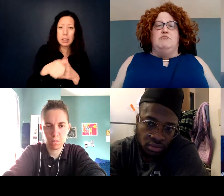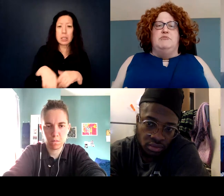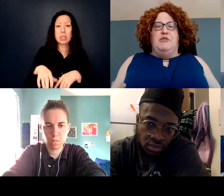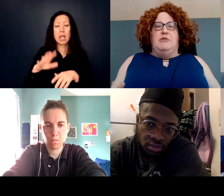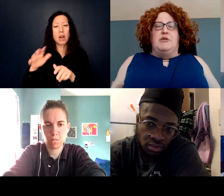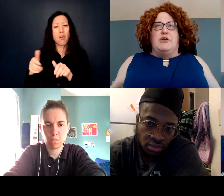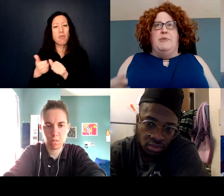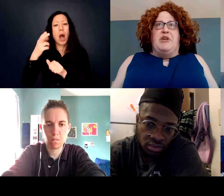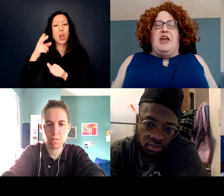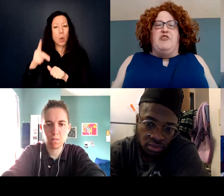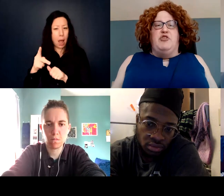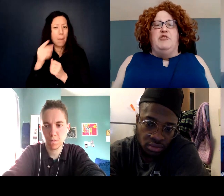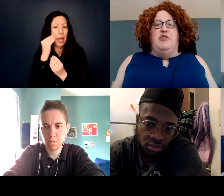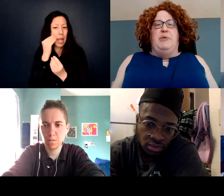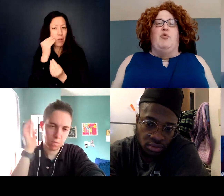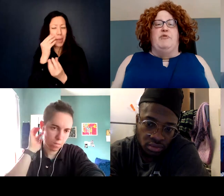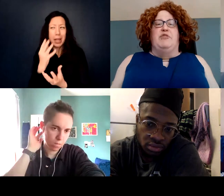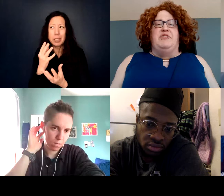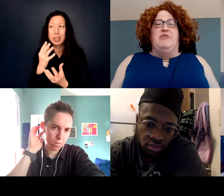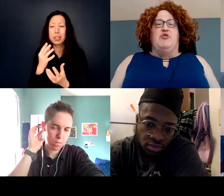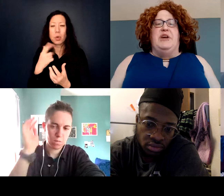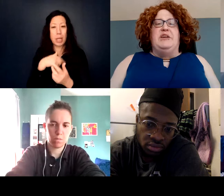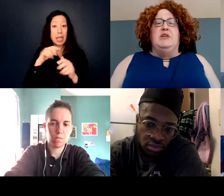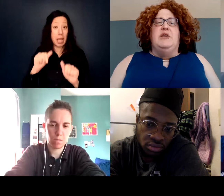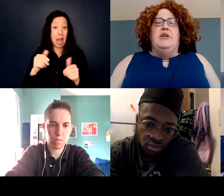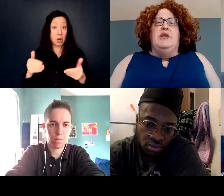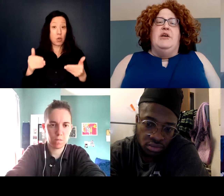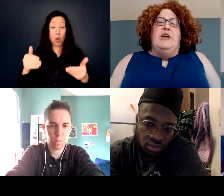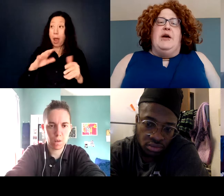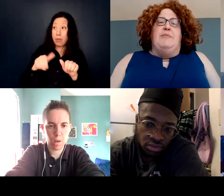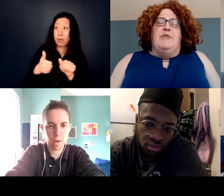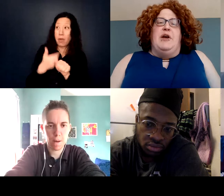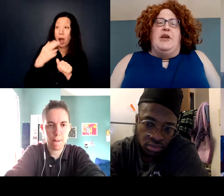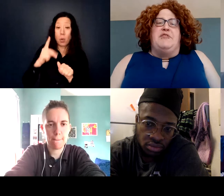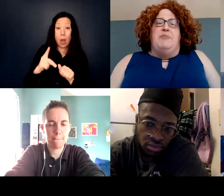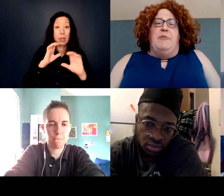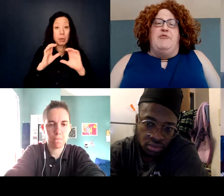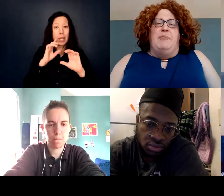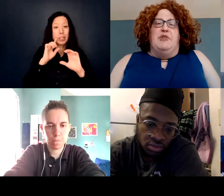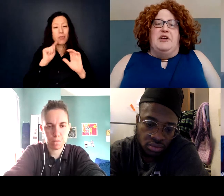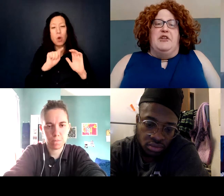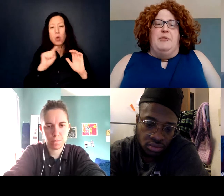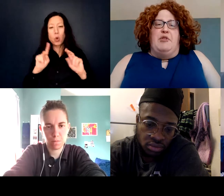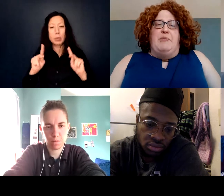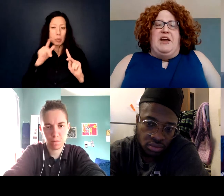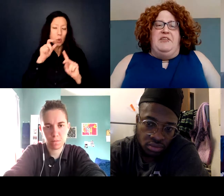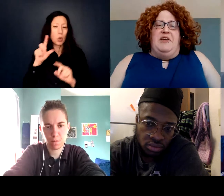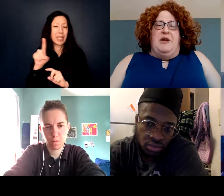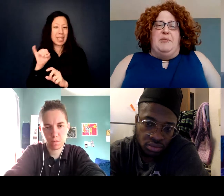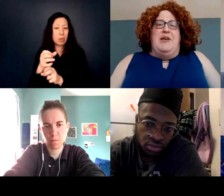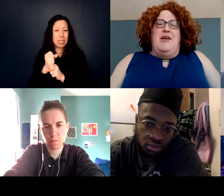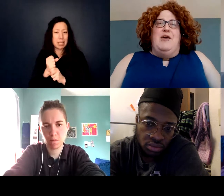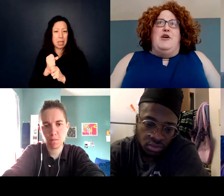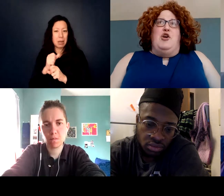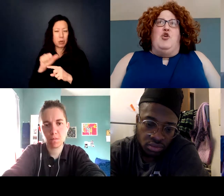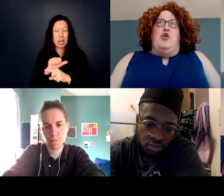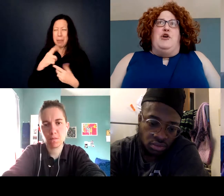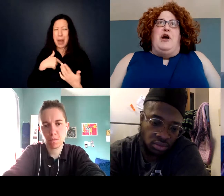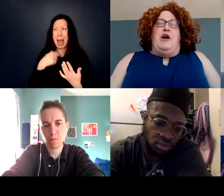follow-up communication to the people who have received training. I guess I'm fumbling a little bit with my idea,